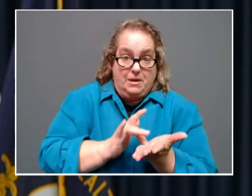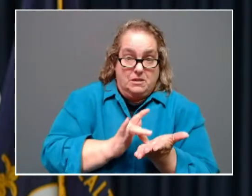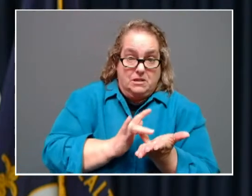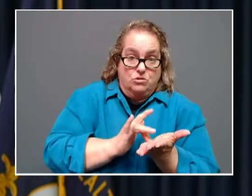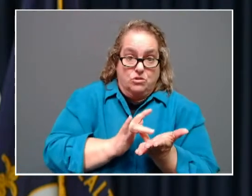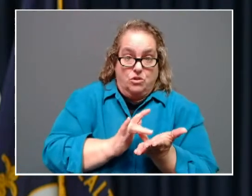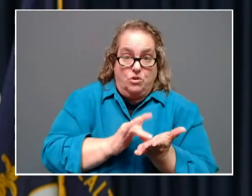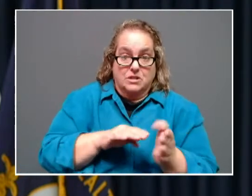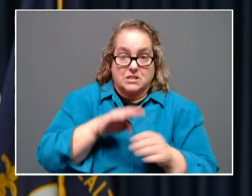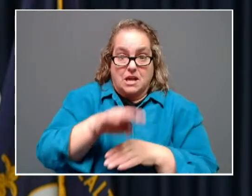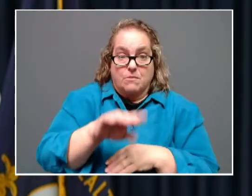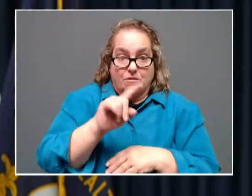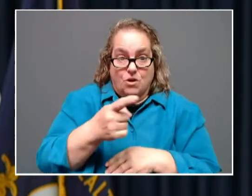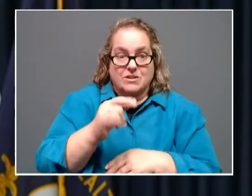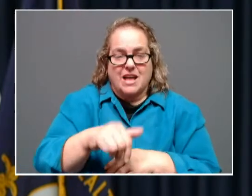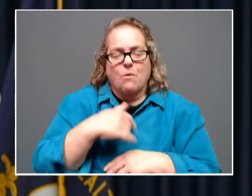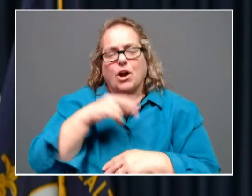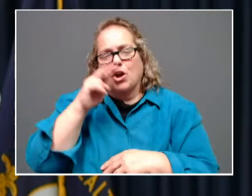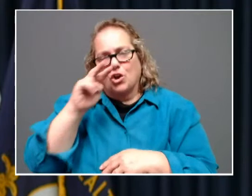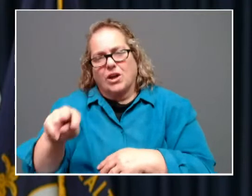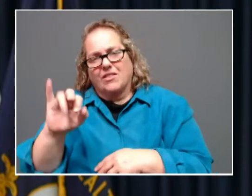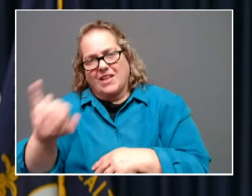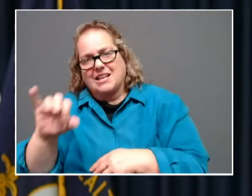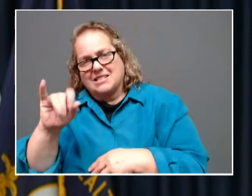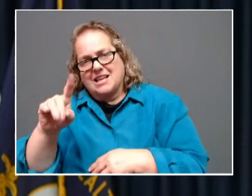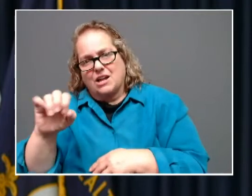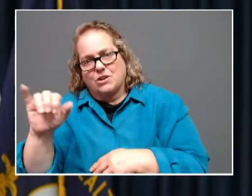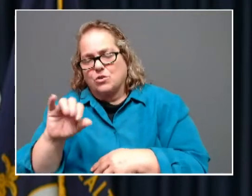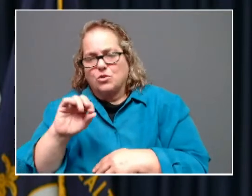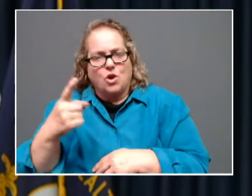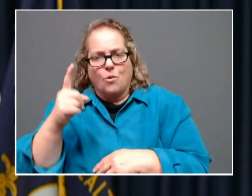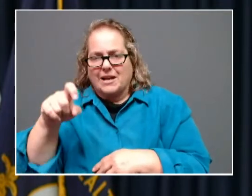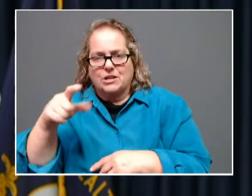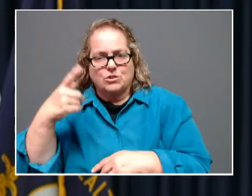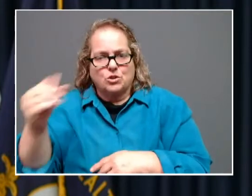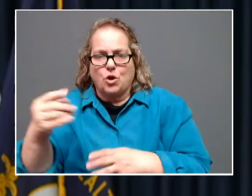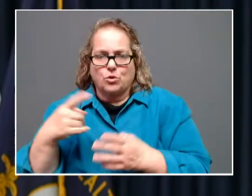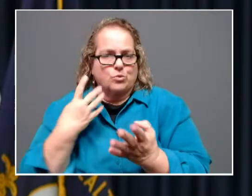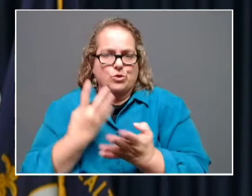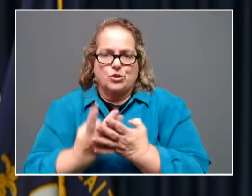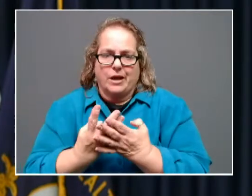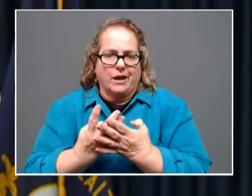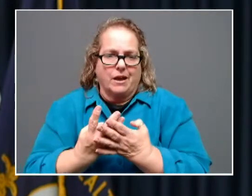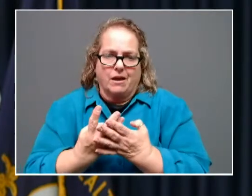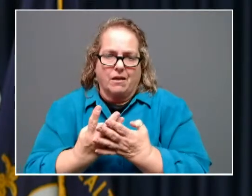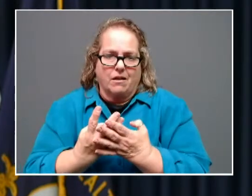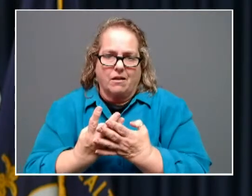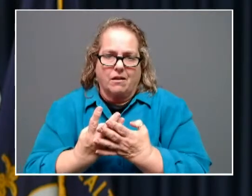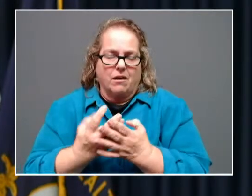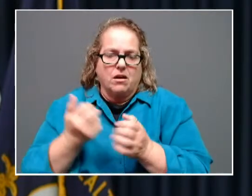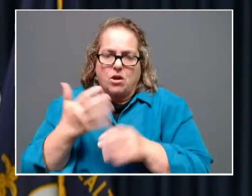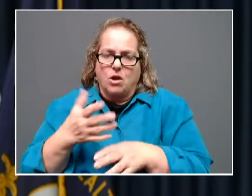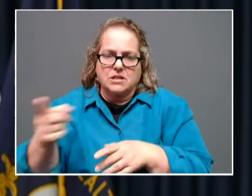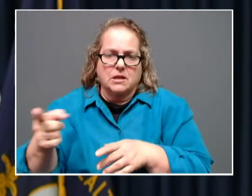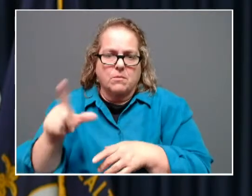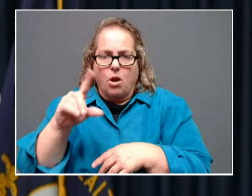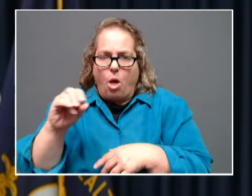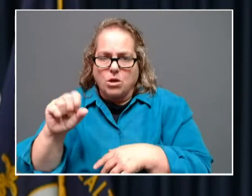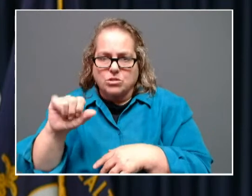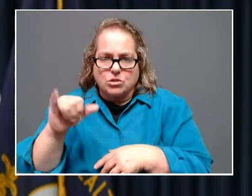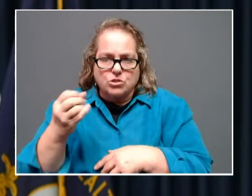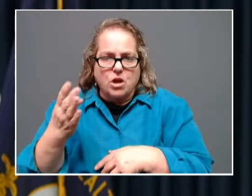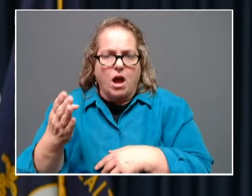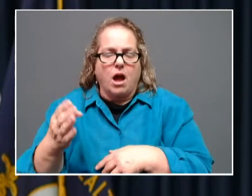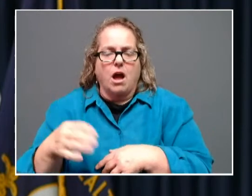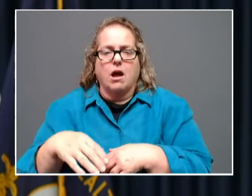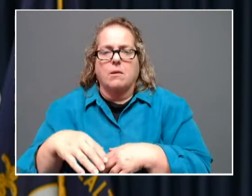look at that side too. You know, nobody needs to go to jail, ultimately causing them loss of job, being apart from their